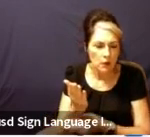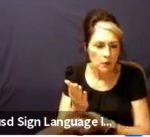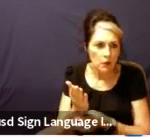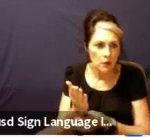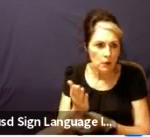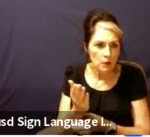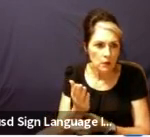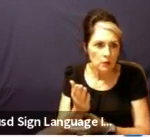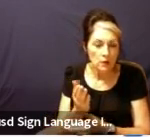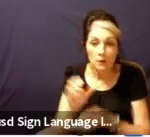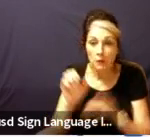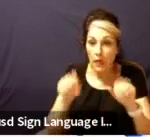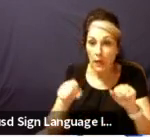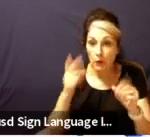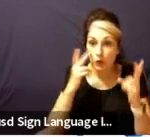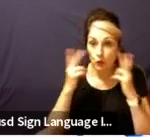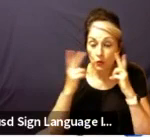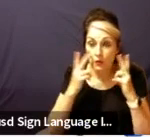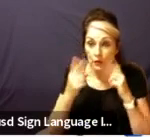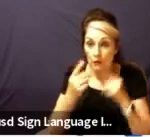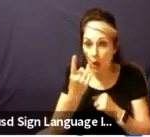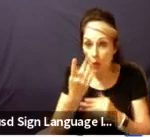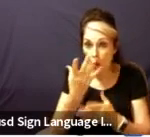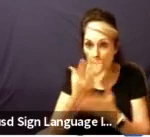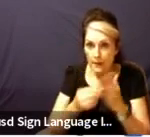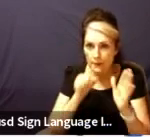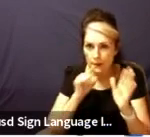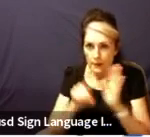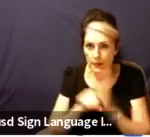and you will be able to see that one missing